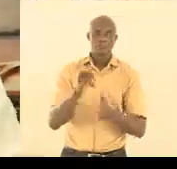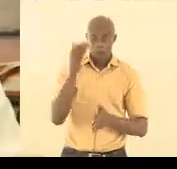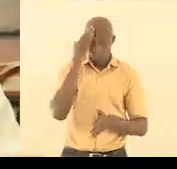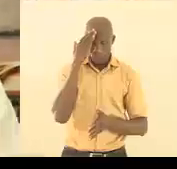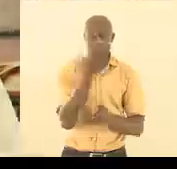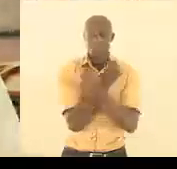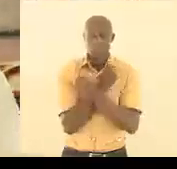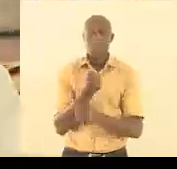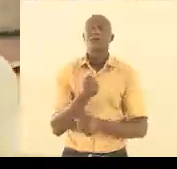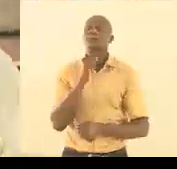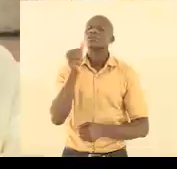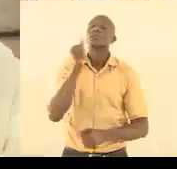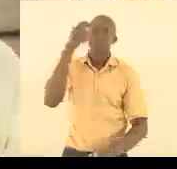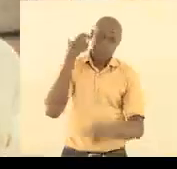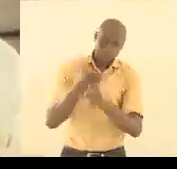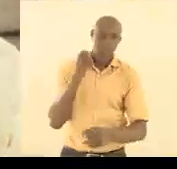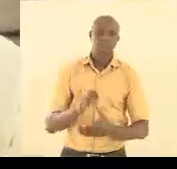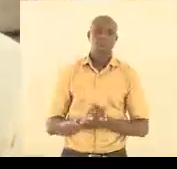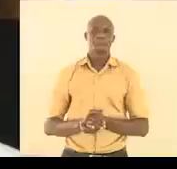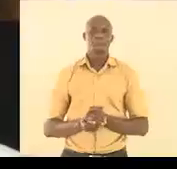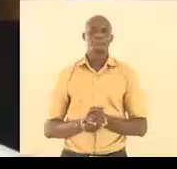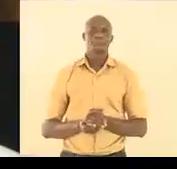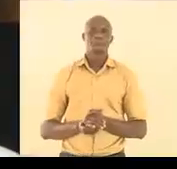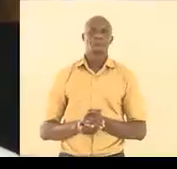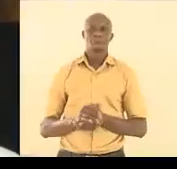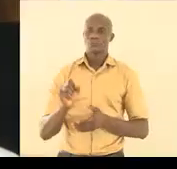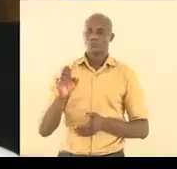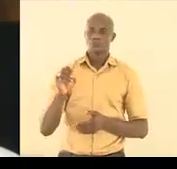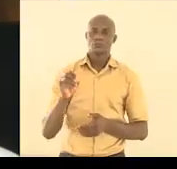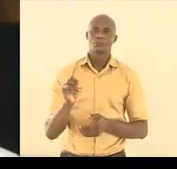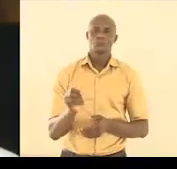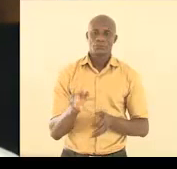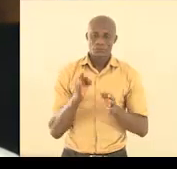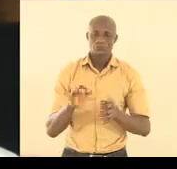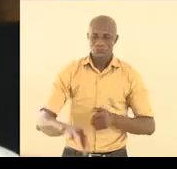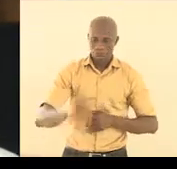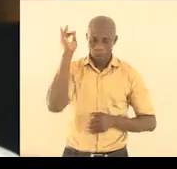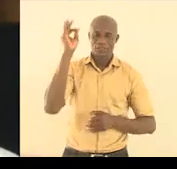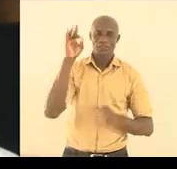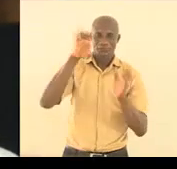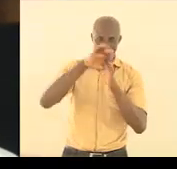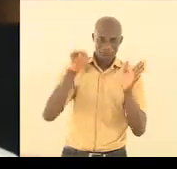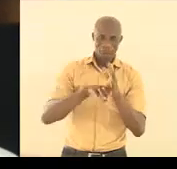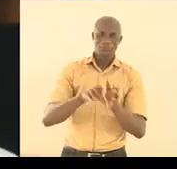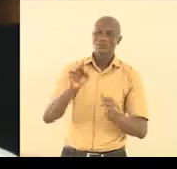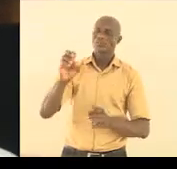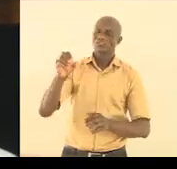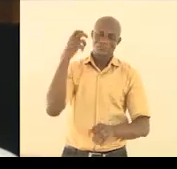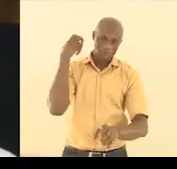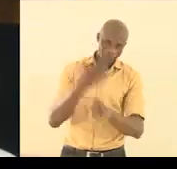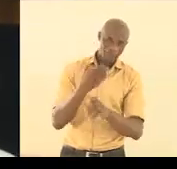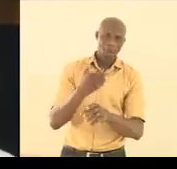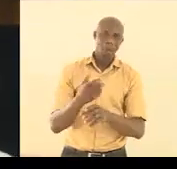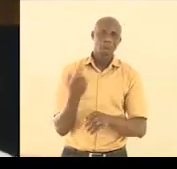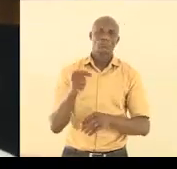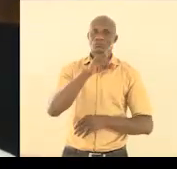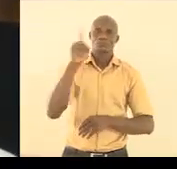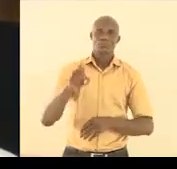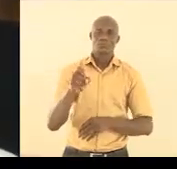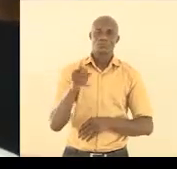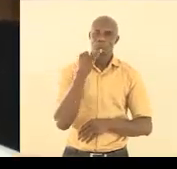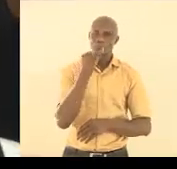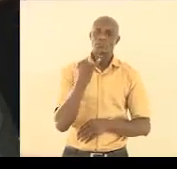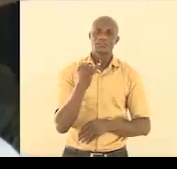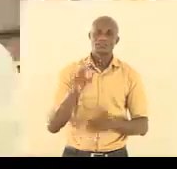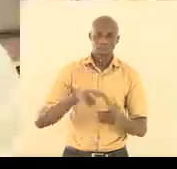love him, the commandments are not difficult. So if you are finding the commandments so difficult, the question